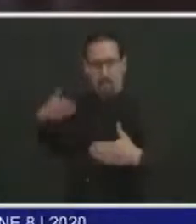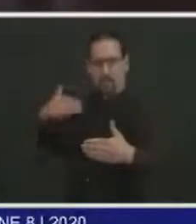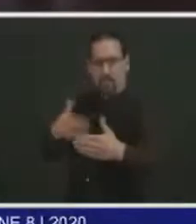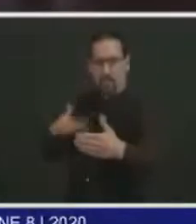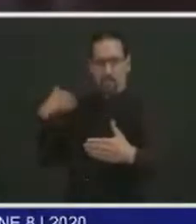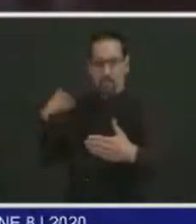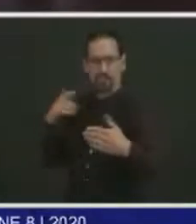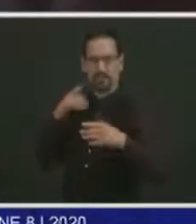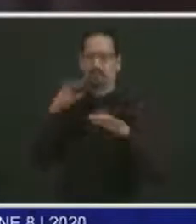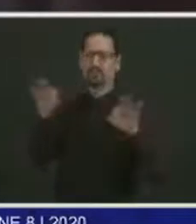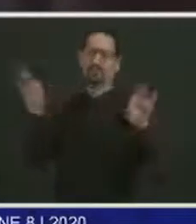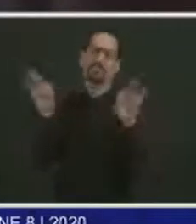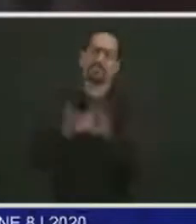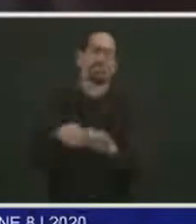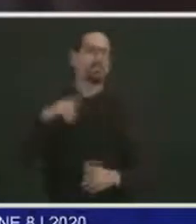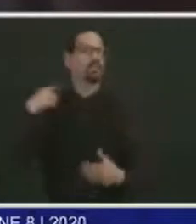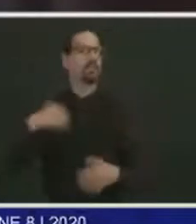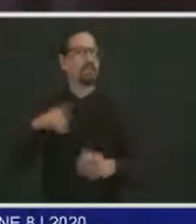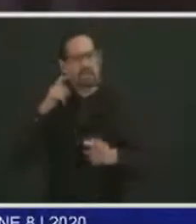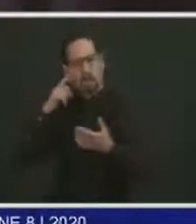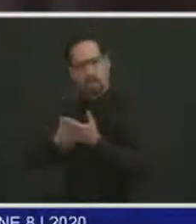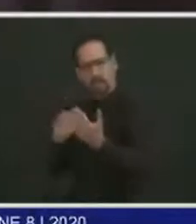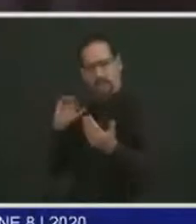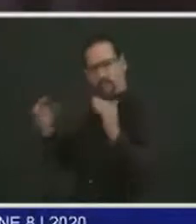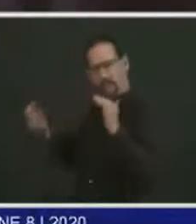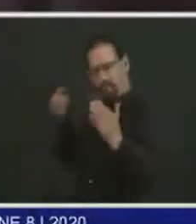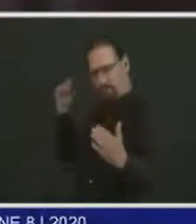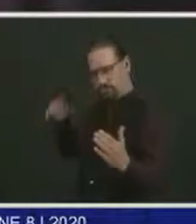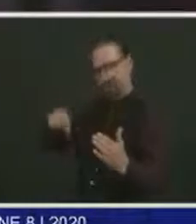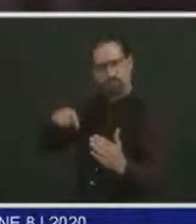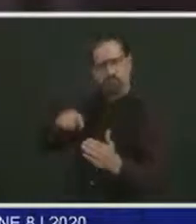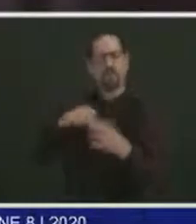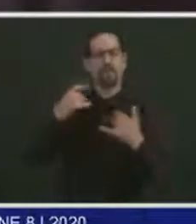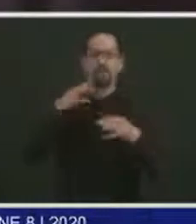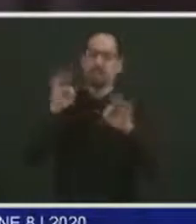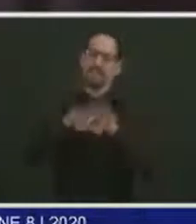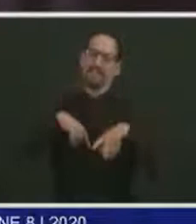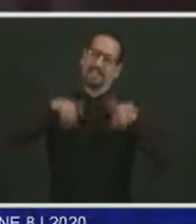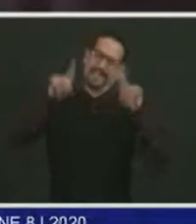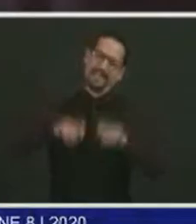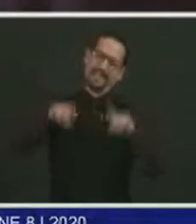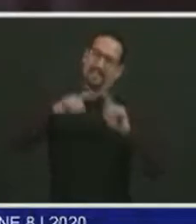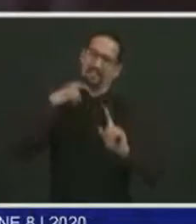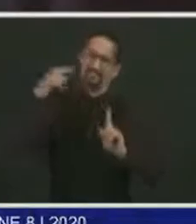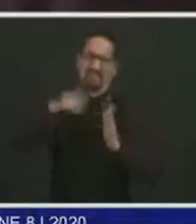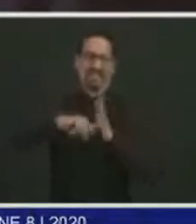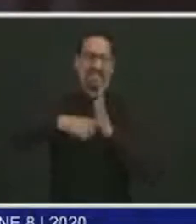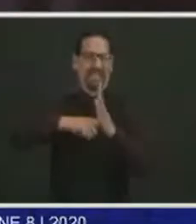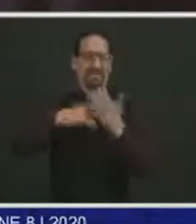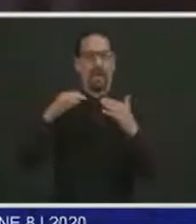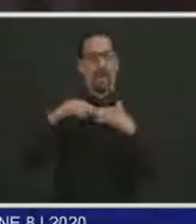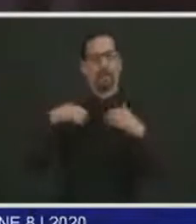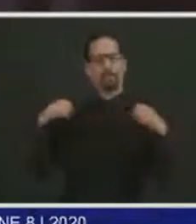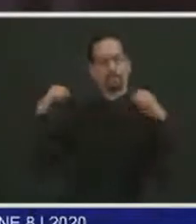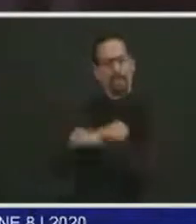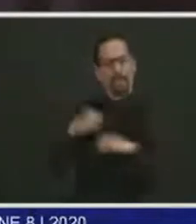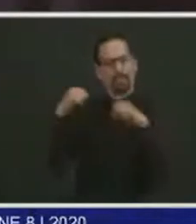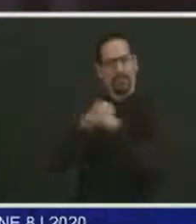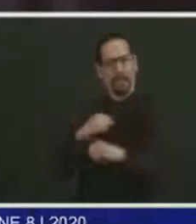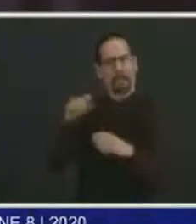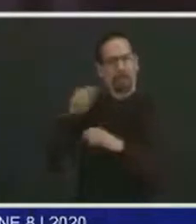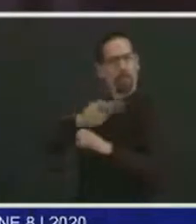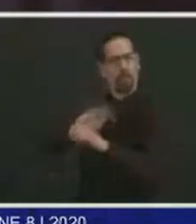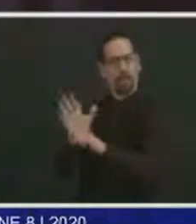of the puzzle as we all deal with fighting the coronavirus crisis. Earlier this morning, I was on a call with all the other